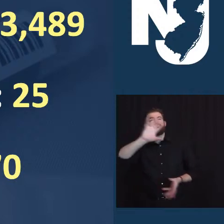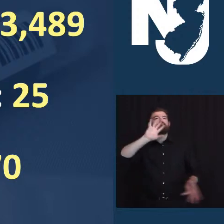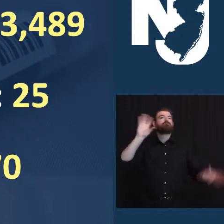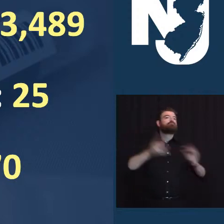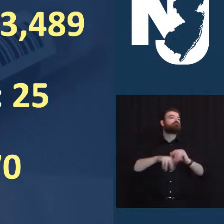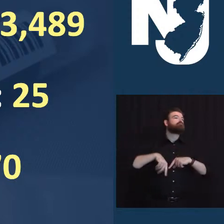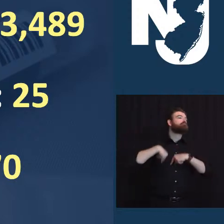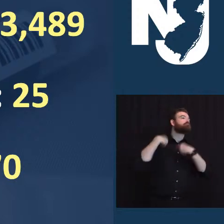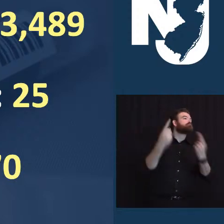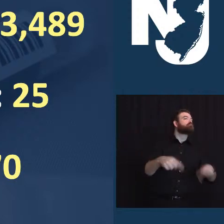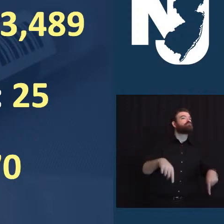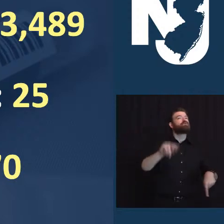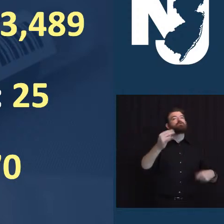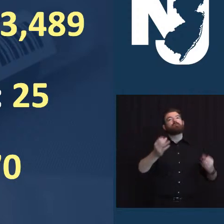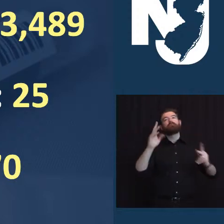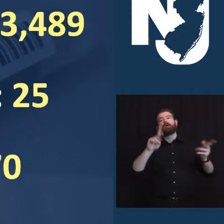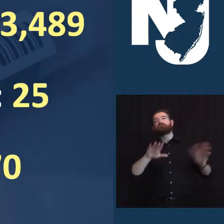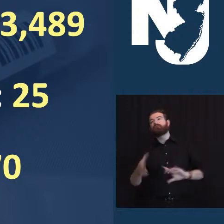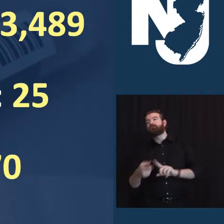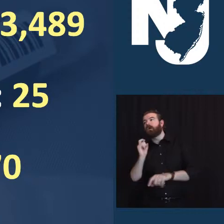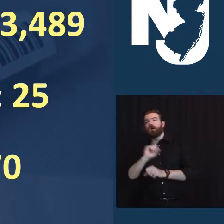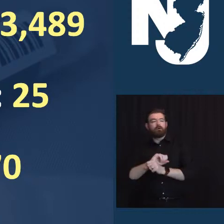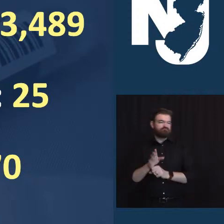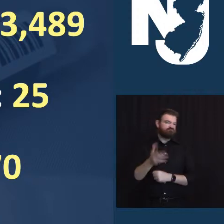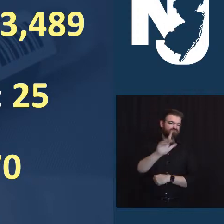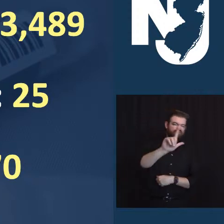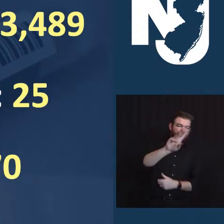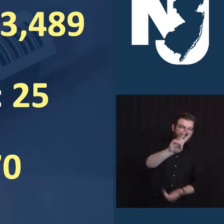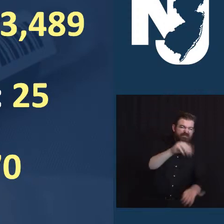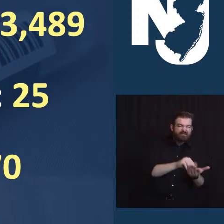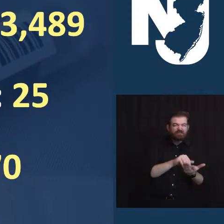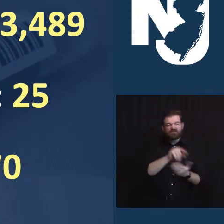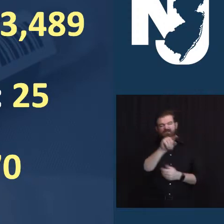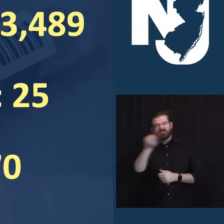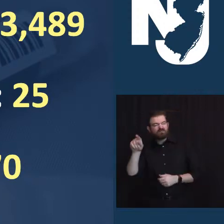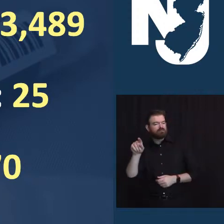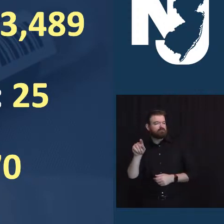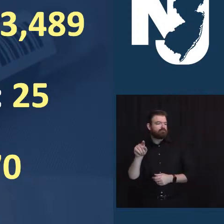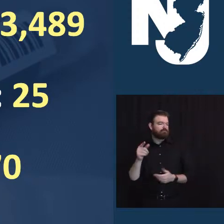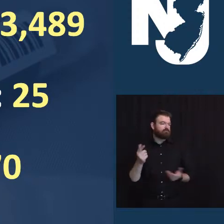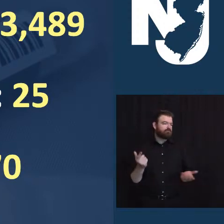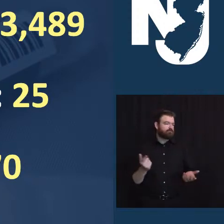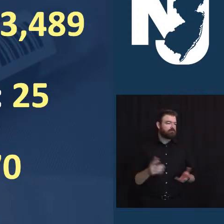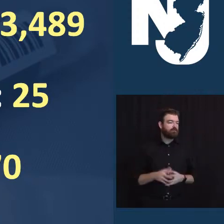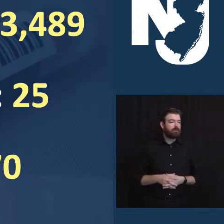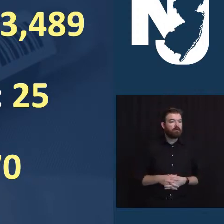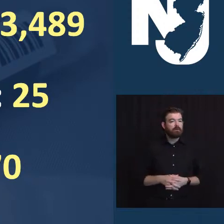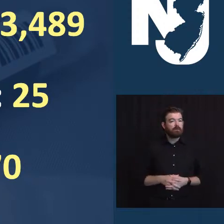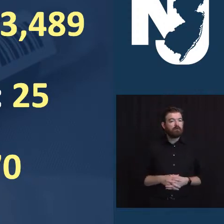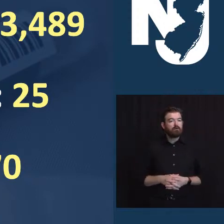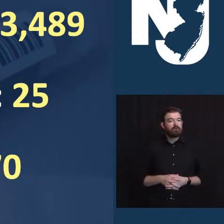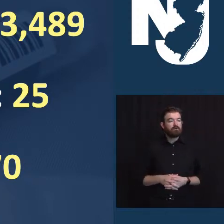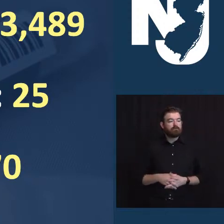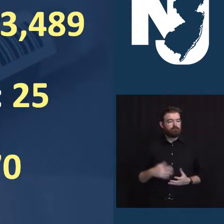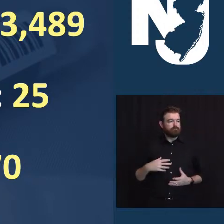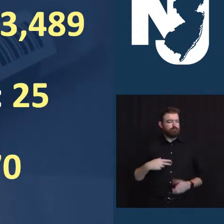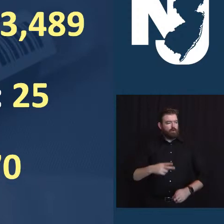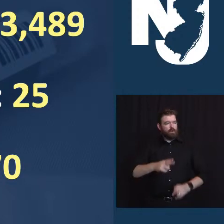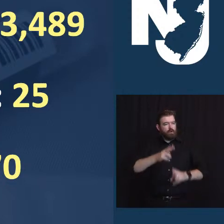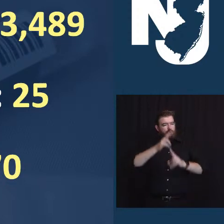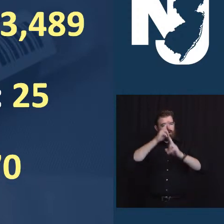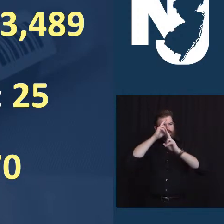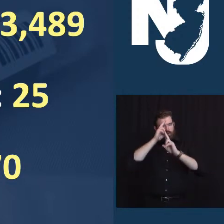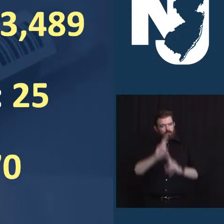26,159, literally unfathomable. Let's, if we may, honor 3 more of those who we have lost.